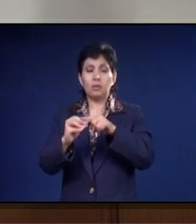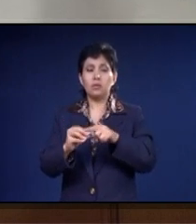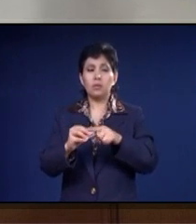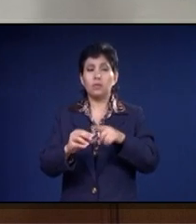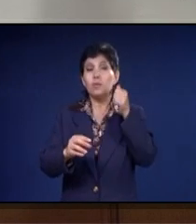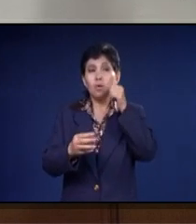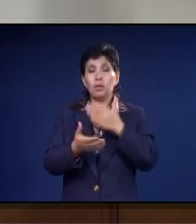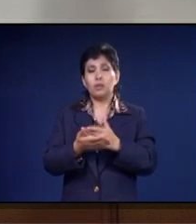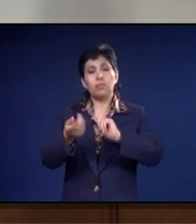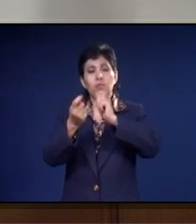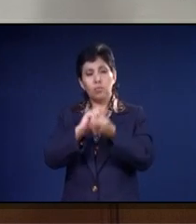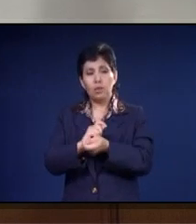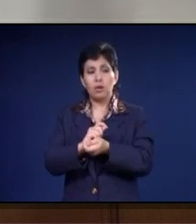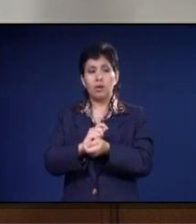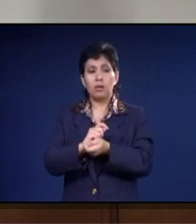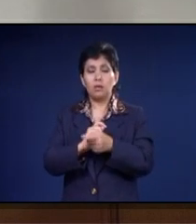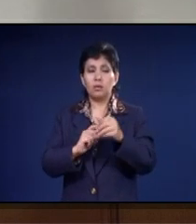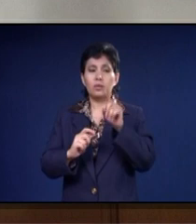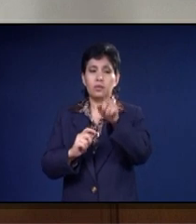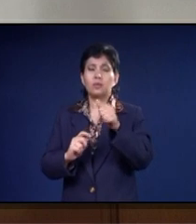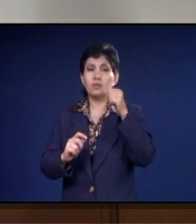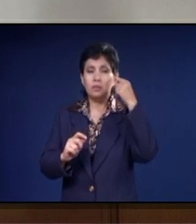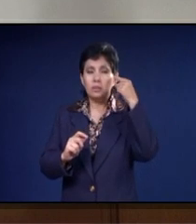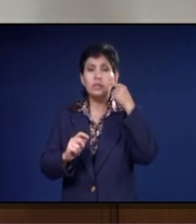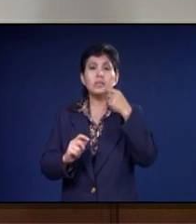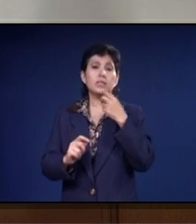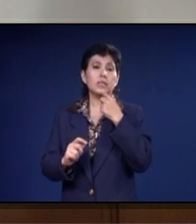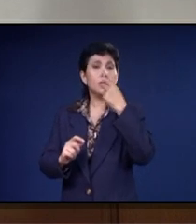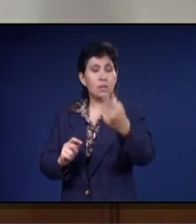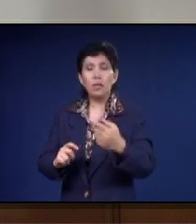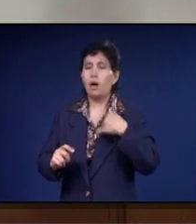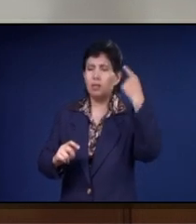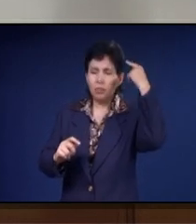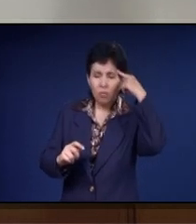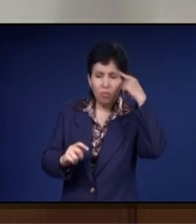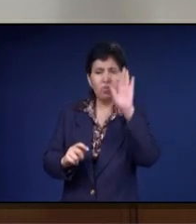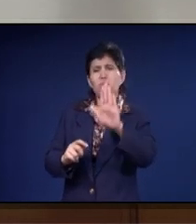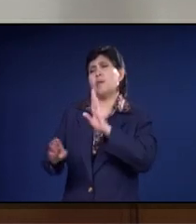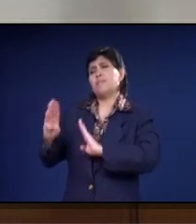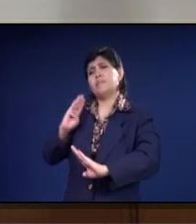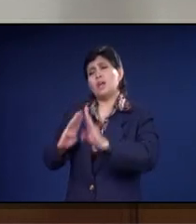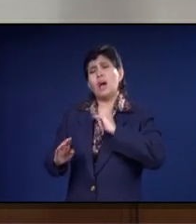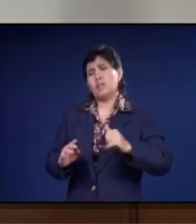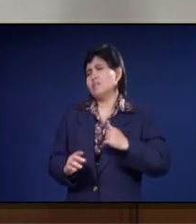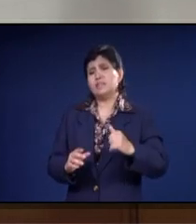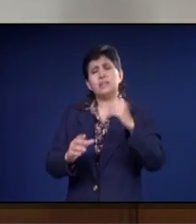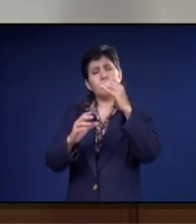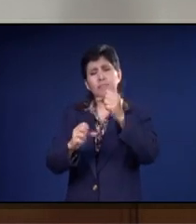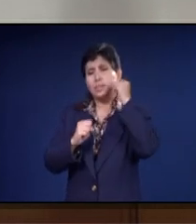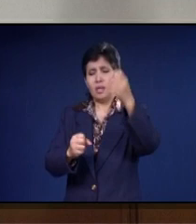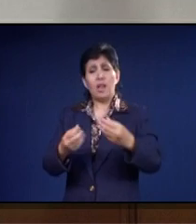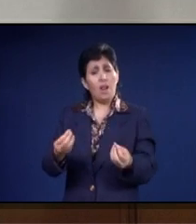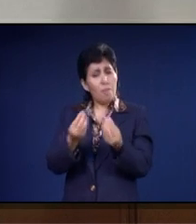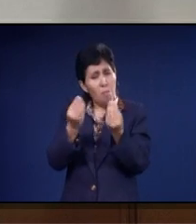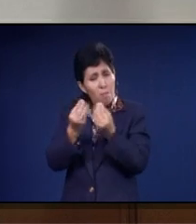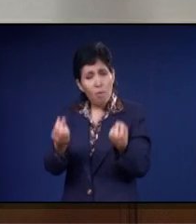has changed. Or you would say, I thought you would behave. I thought or I expect a lot more from